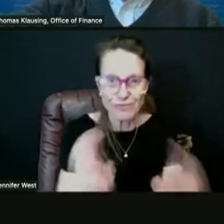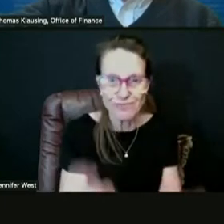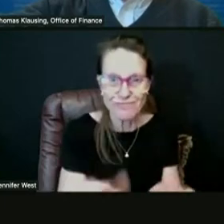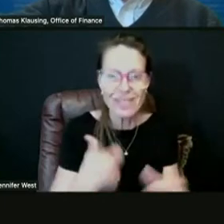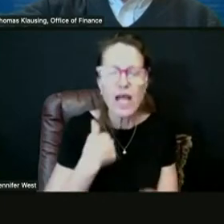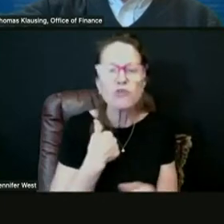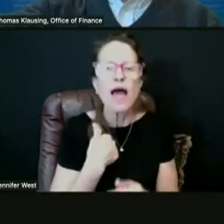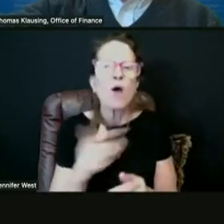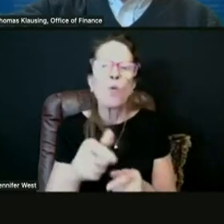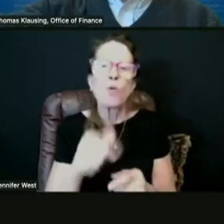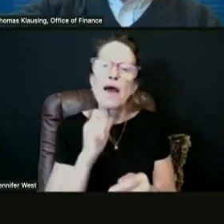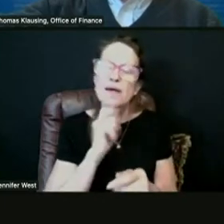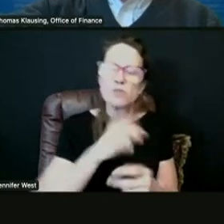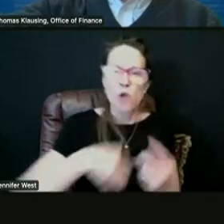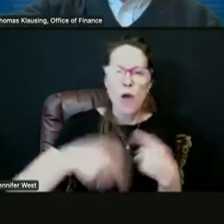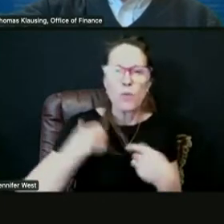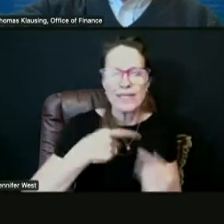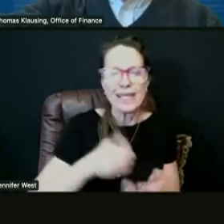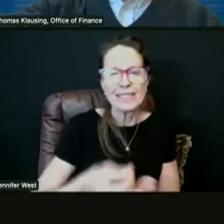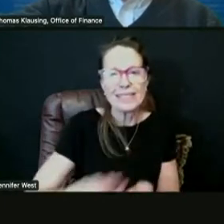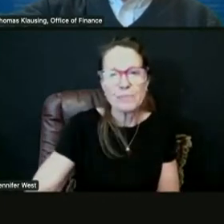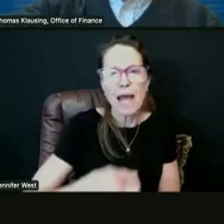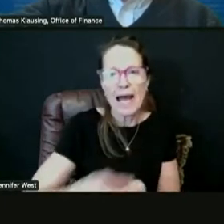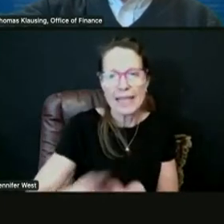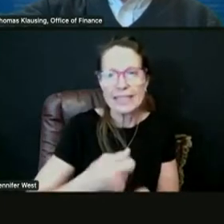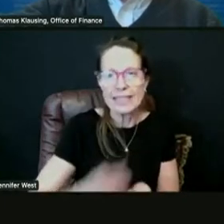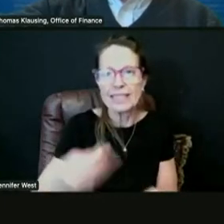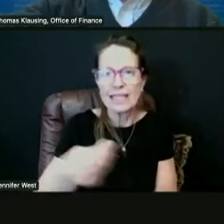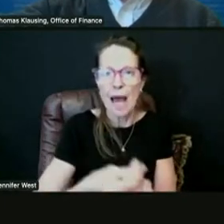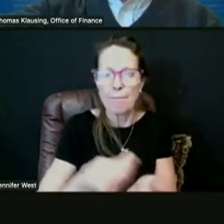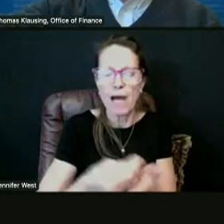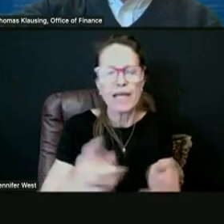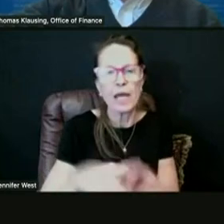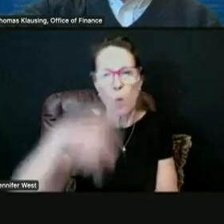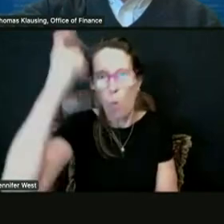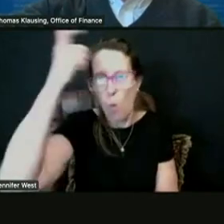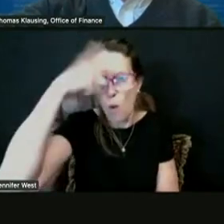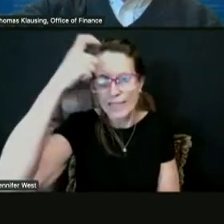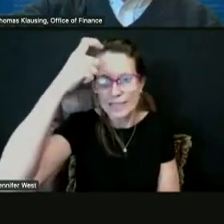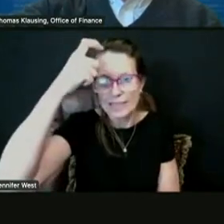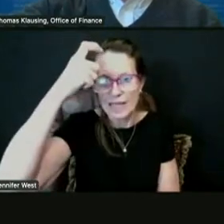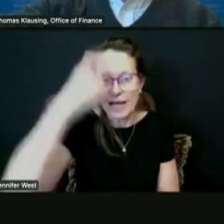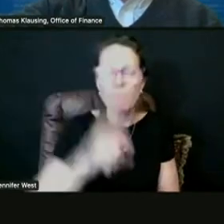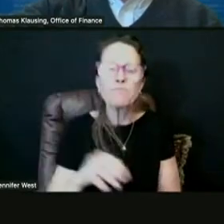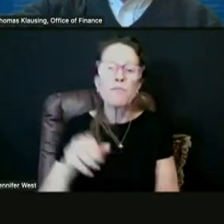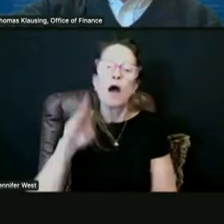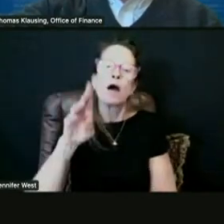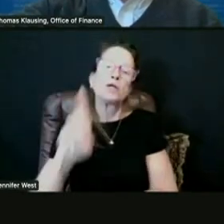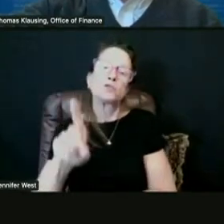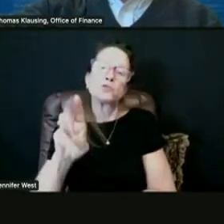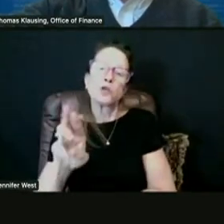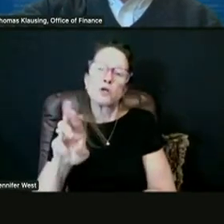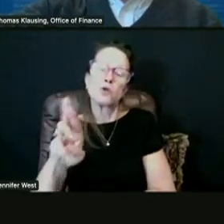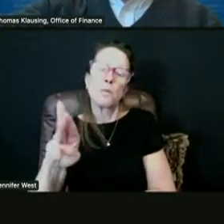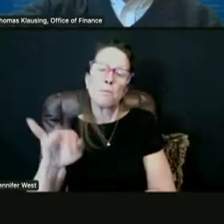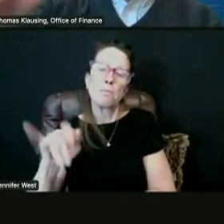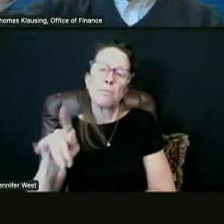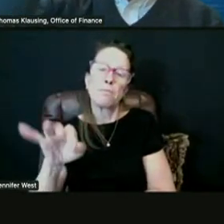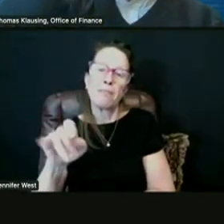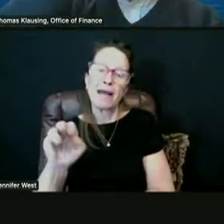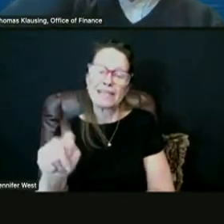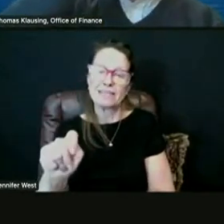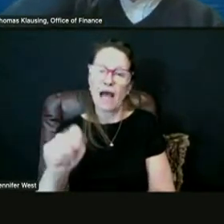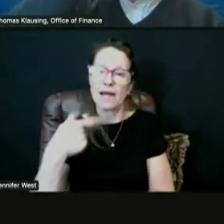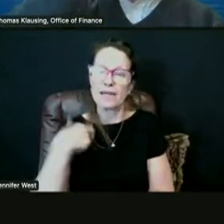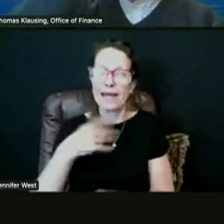need to spend those monies very wisely. And I just want to add on, I want to thank Dr. Murphy and Mr. Hull for